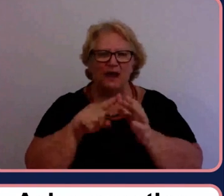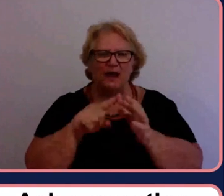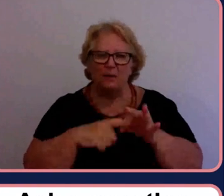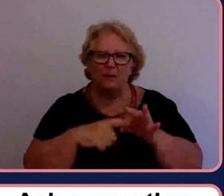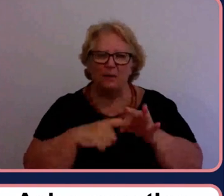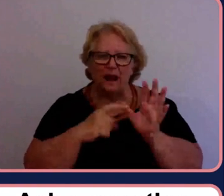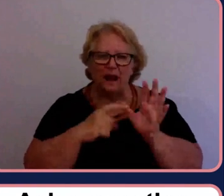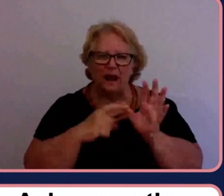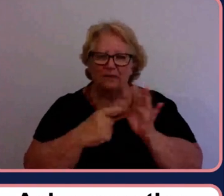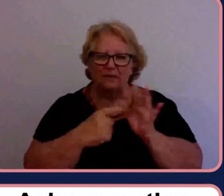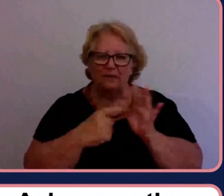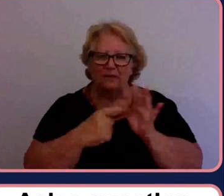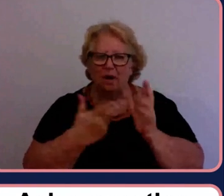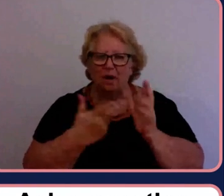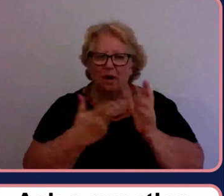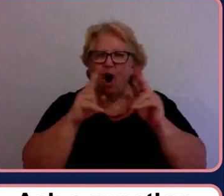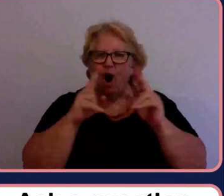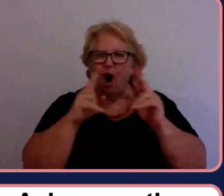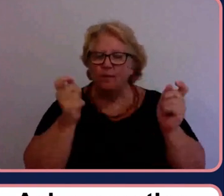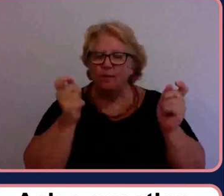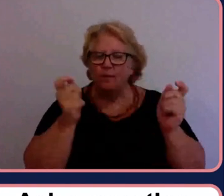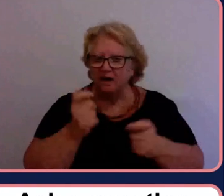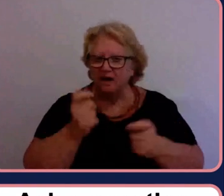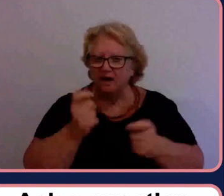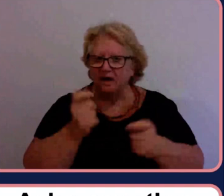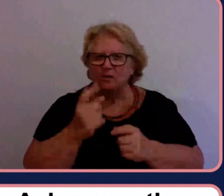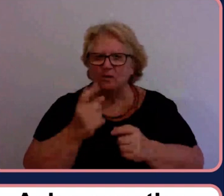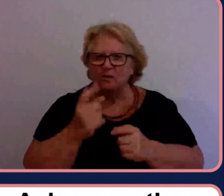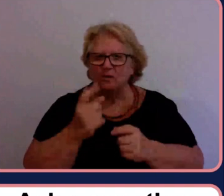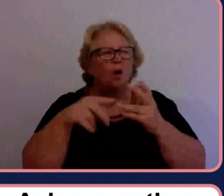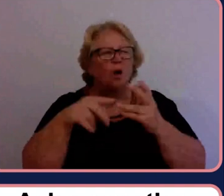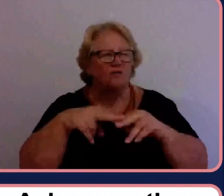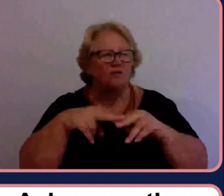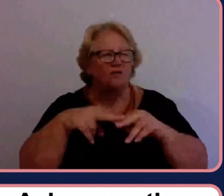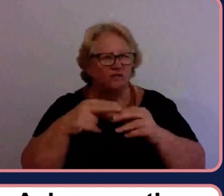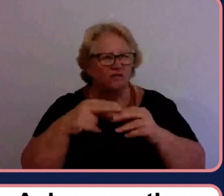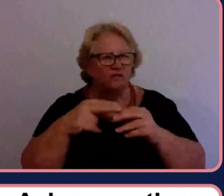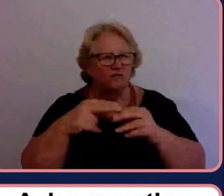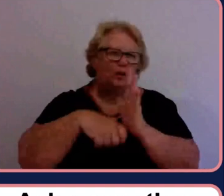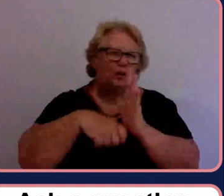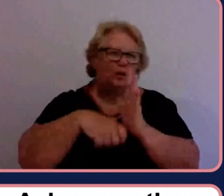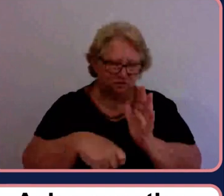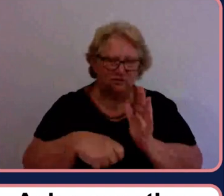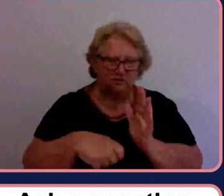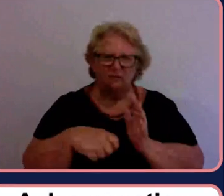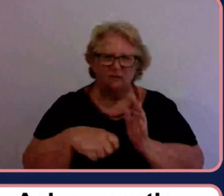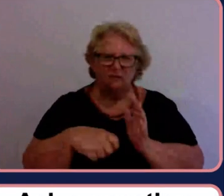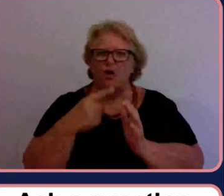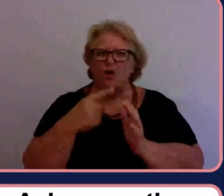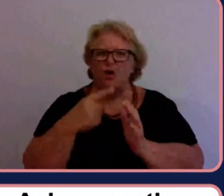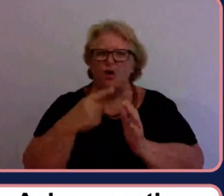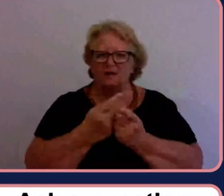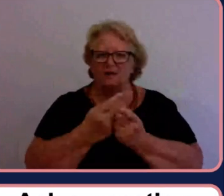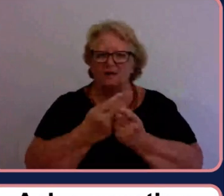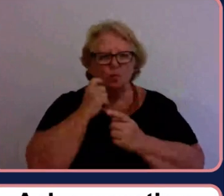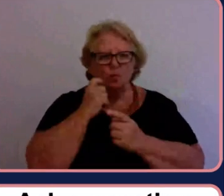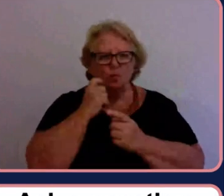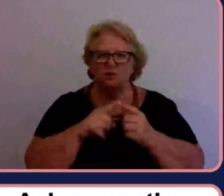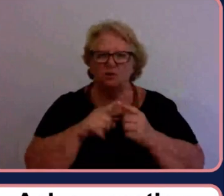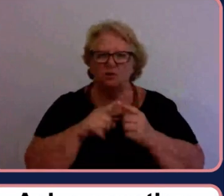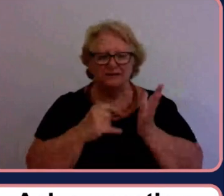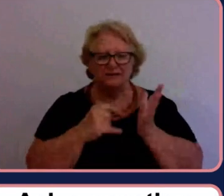home modifications, one-off items, all of those types of activities will still be stated